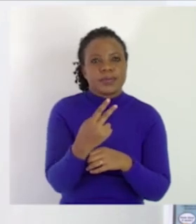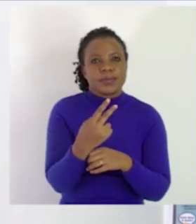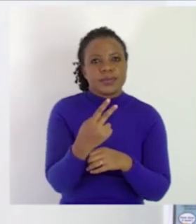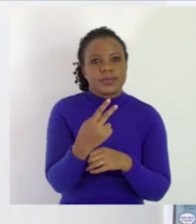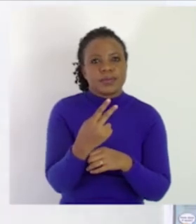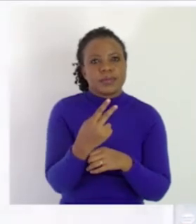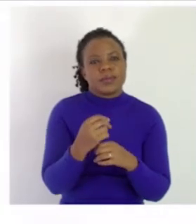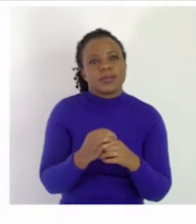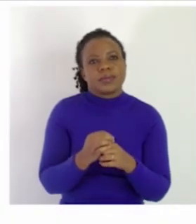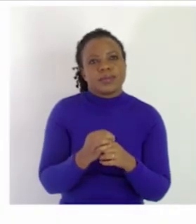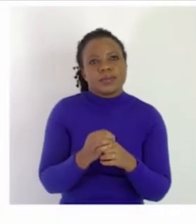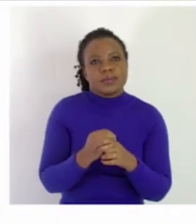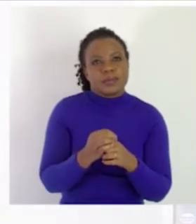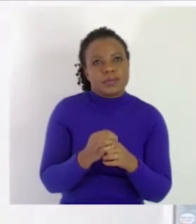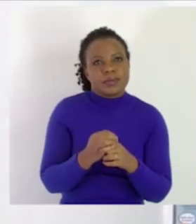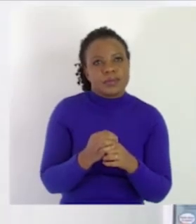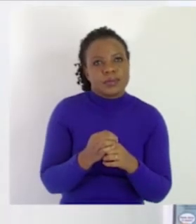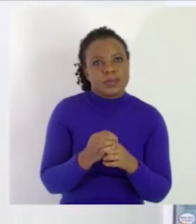Activity 2 says,